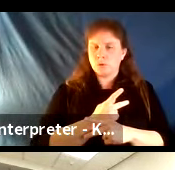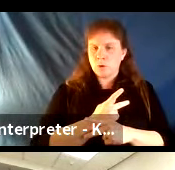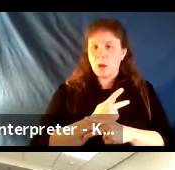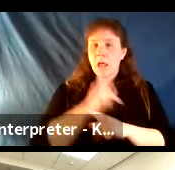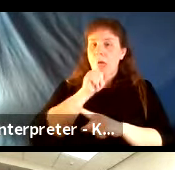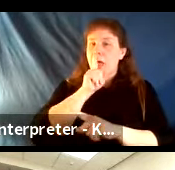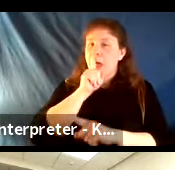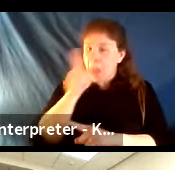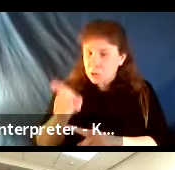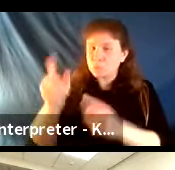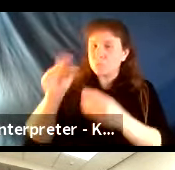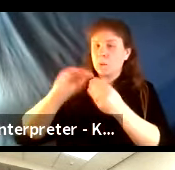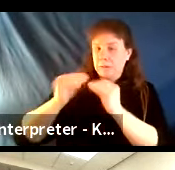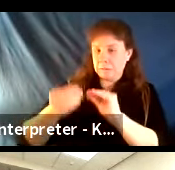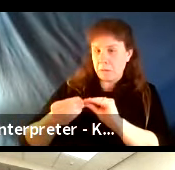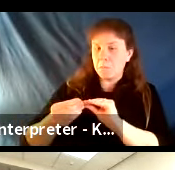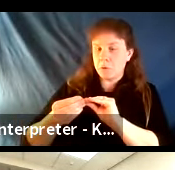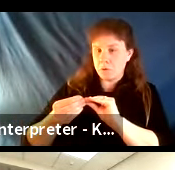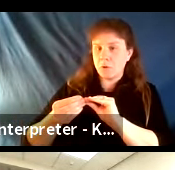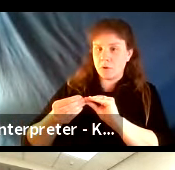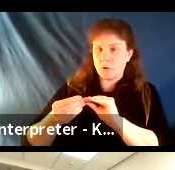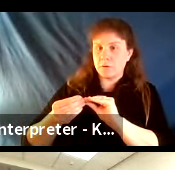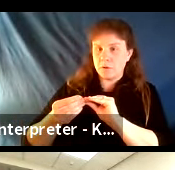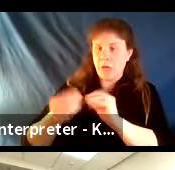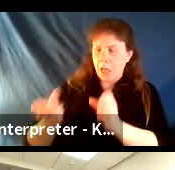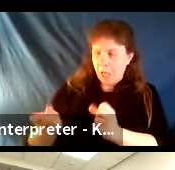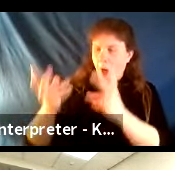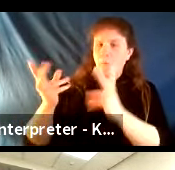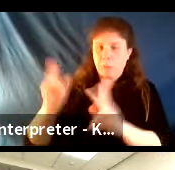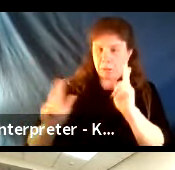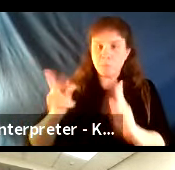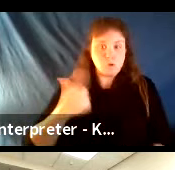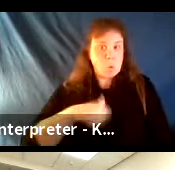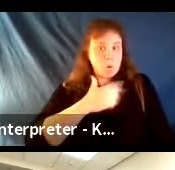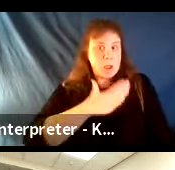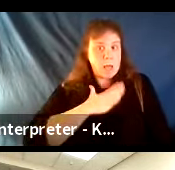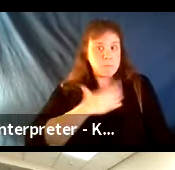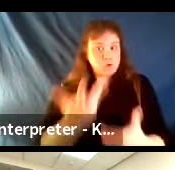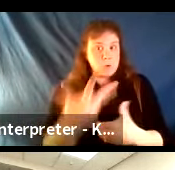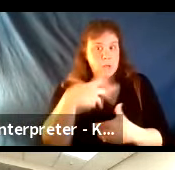actual numbers there. So we're happy to do that.